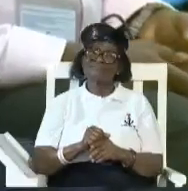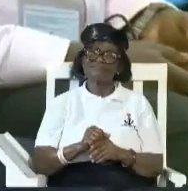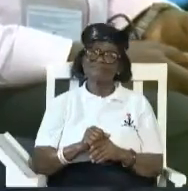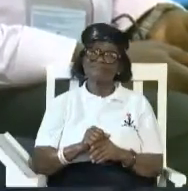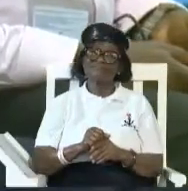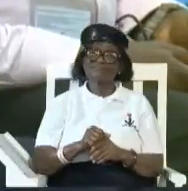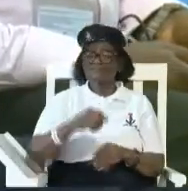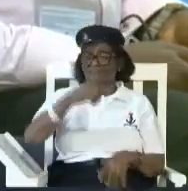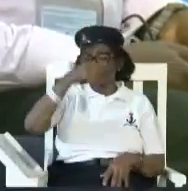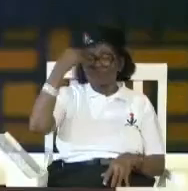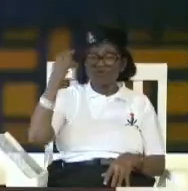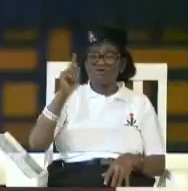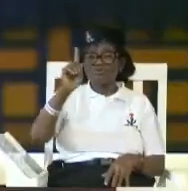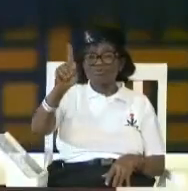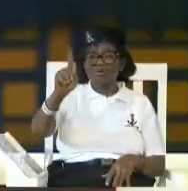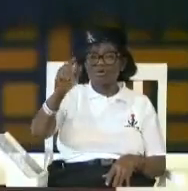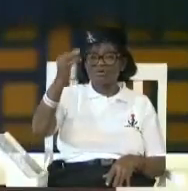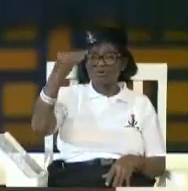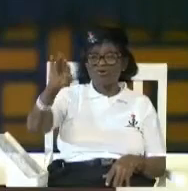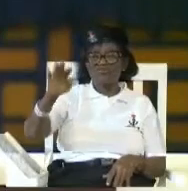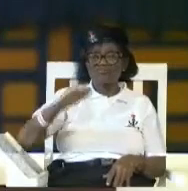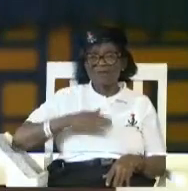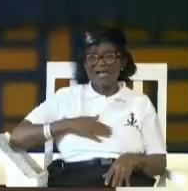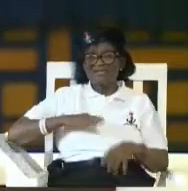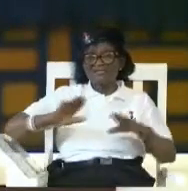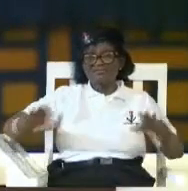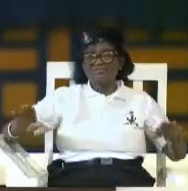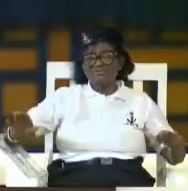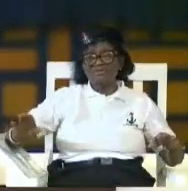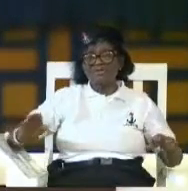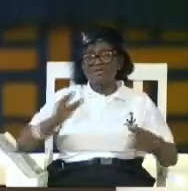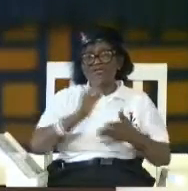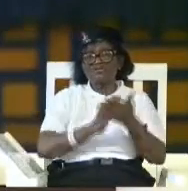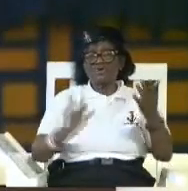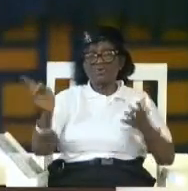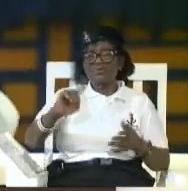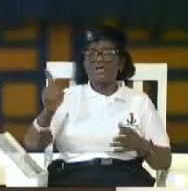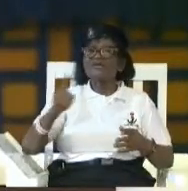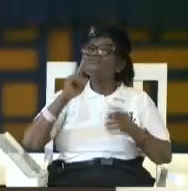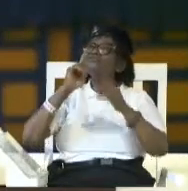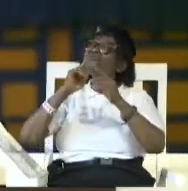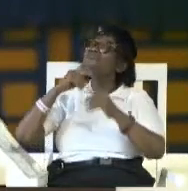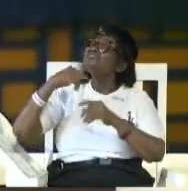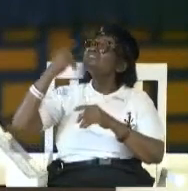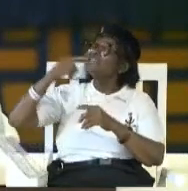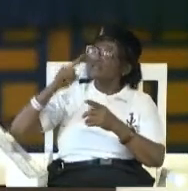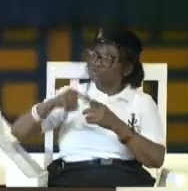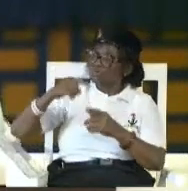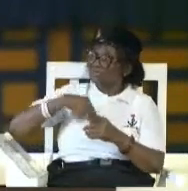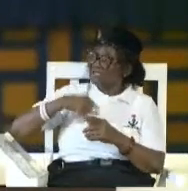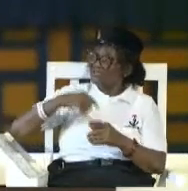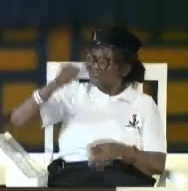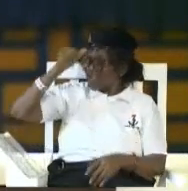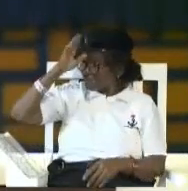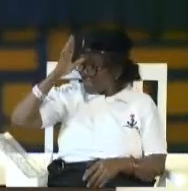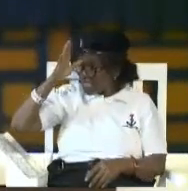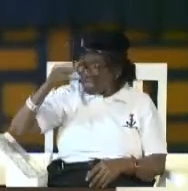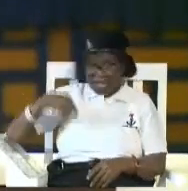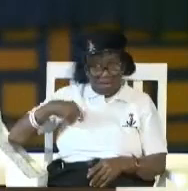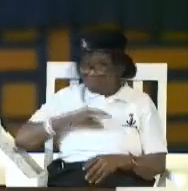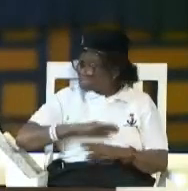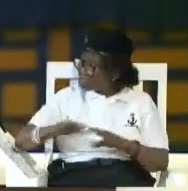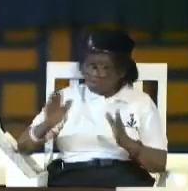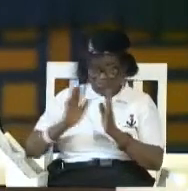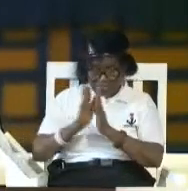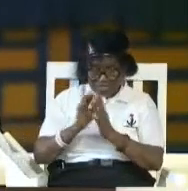Because one of my children somewhere said to me, Daddy, we are not praying that you died soon. I